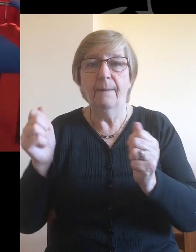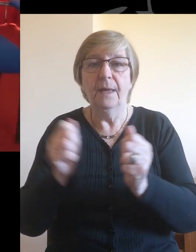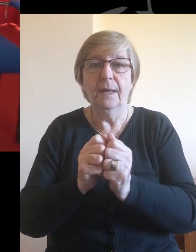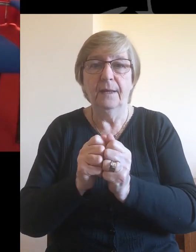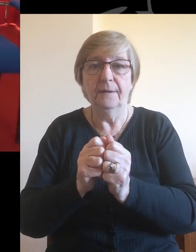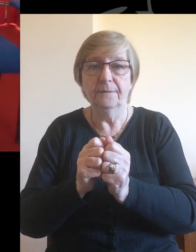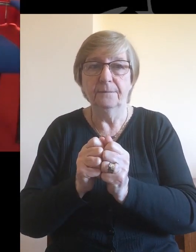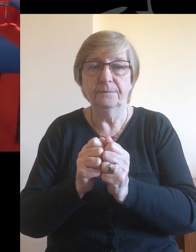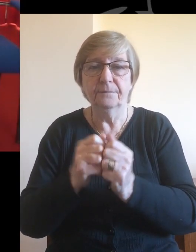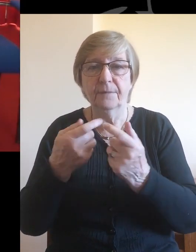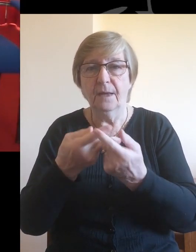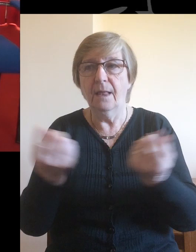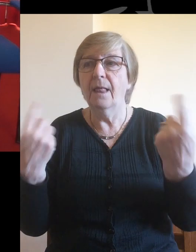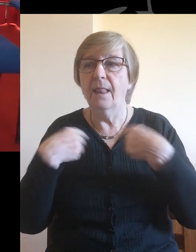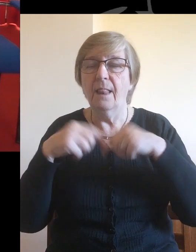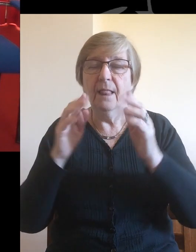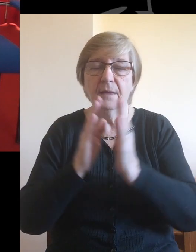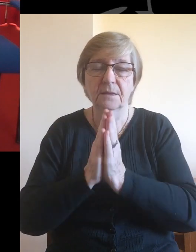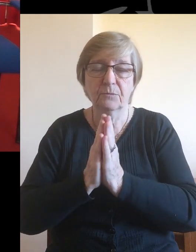Let us pray.